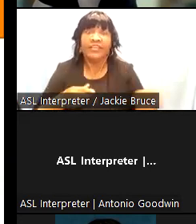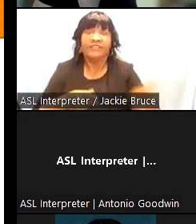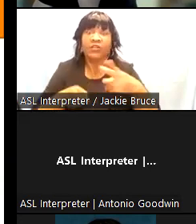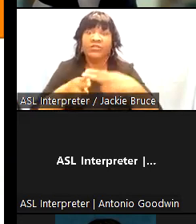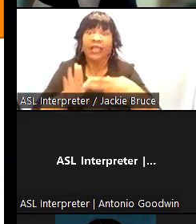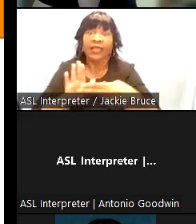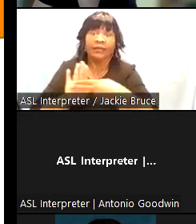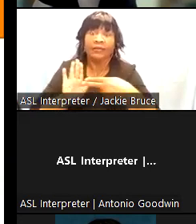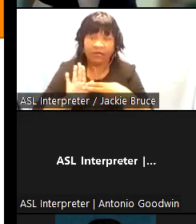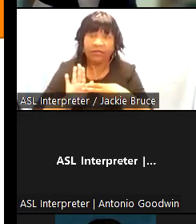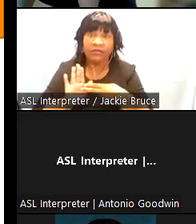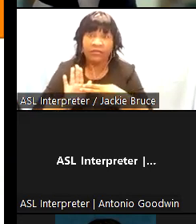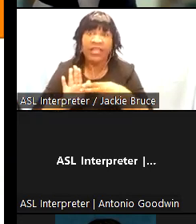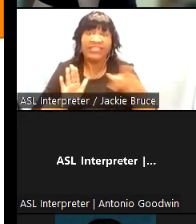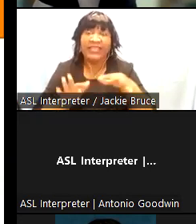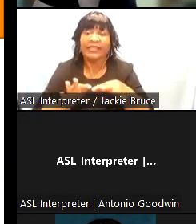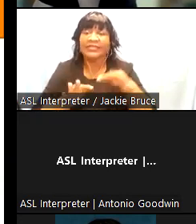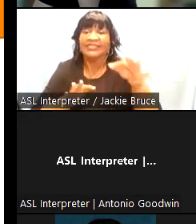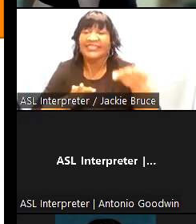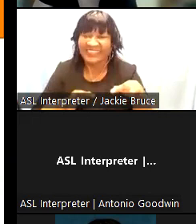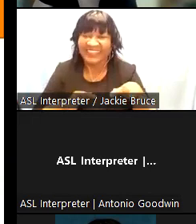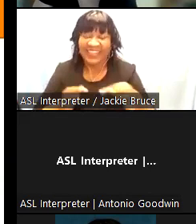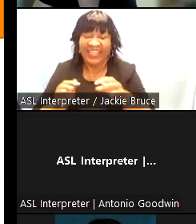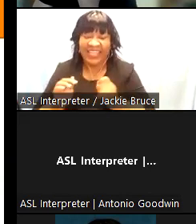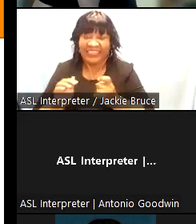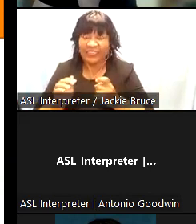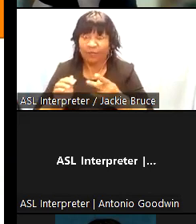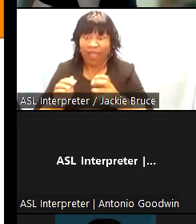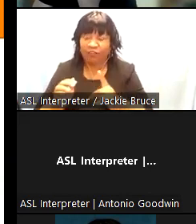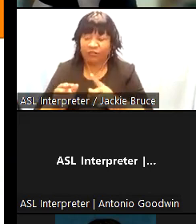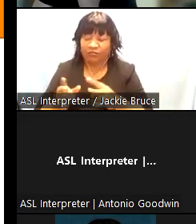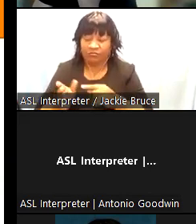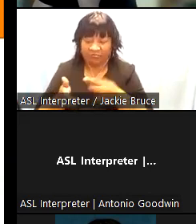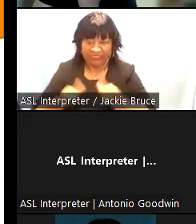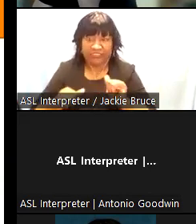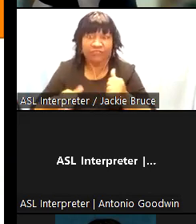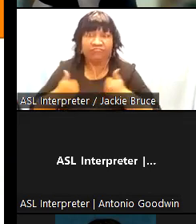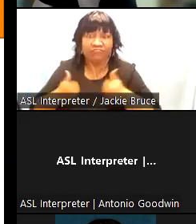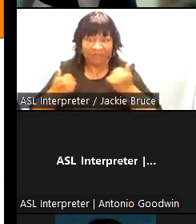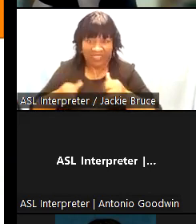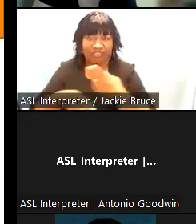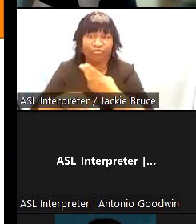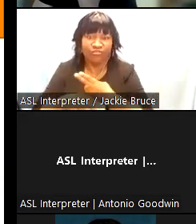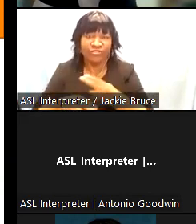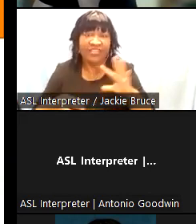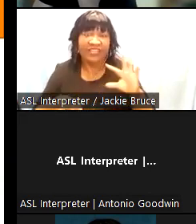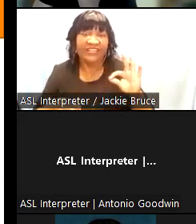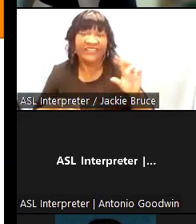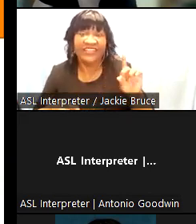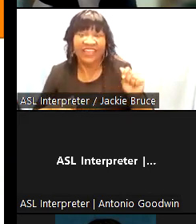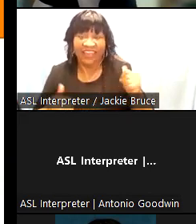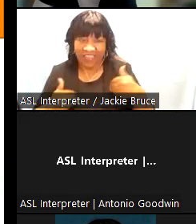had their tests extended, their expiration date extended. So the FDA now has